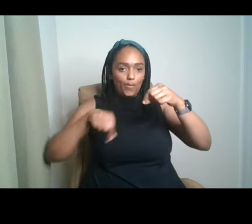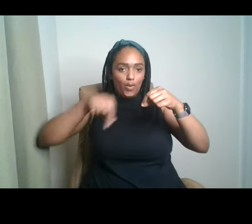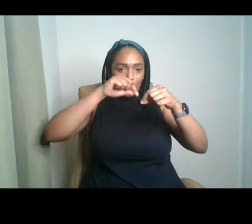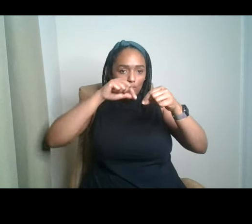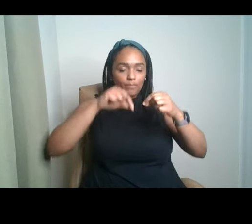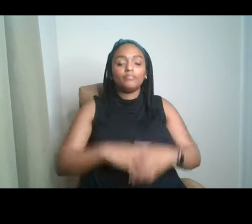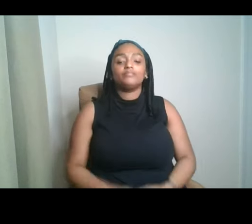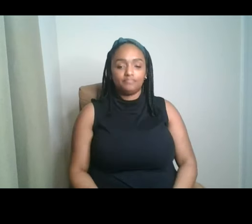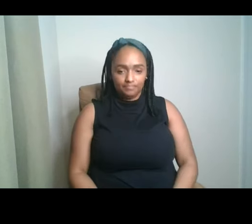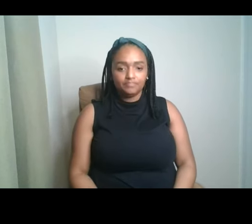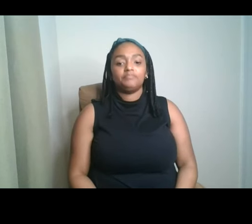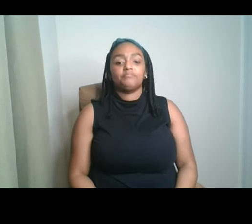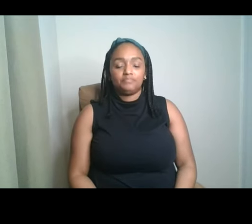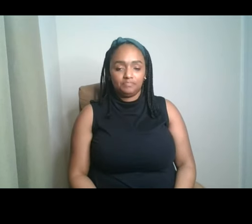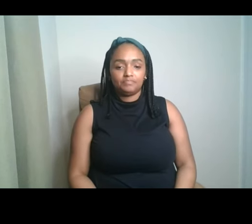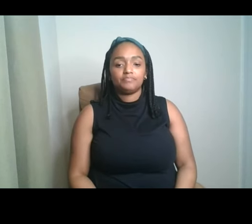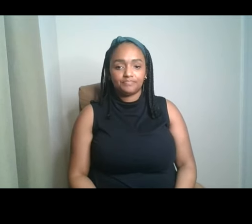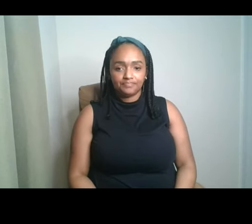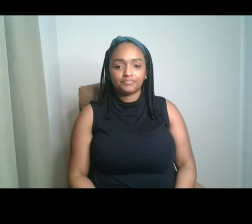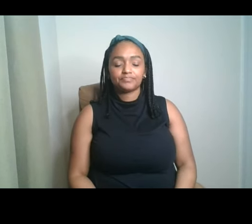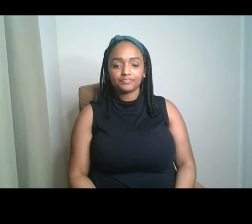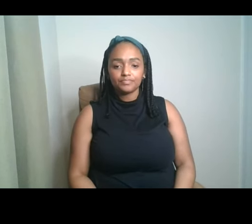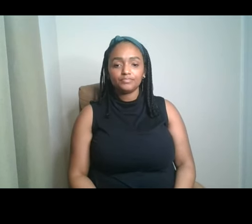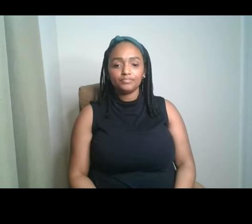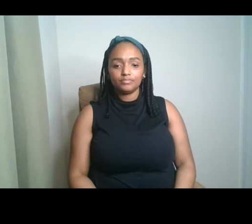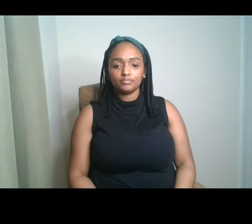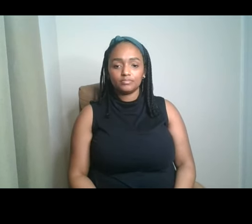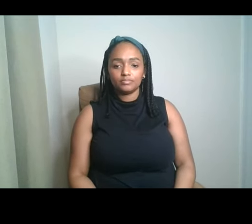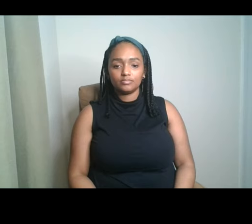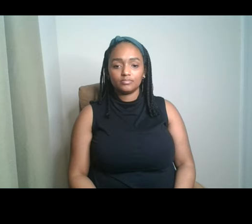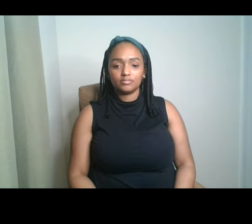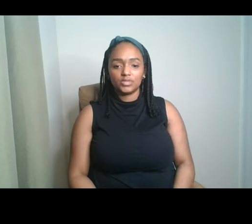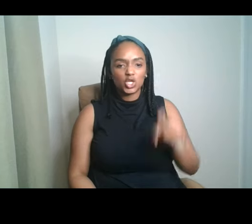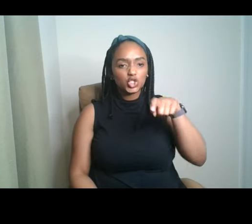and you fold it up. So now it looks like that.